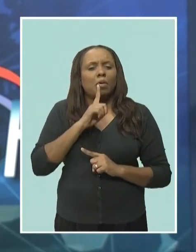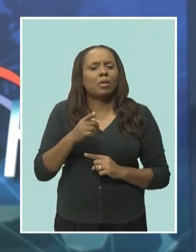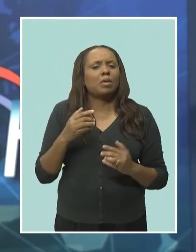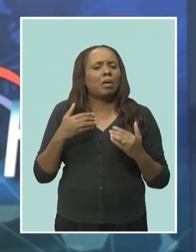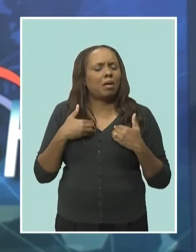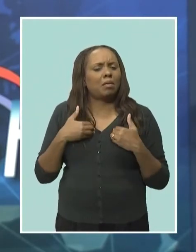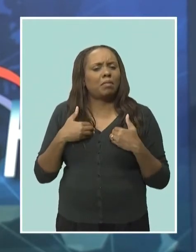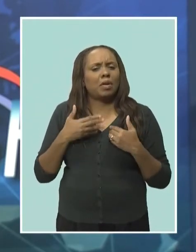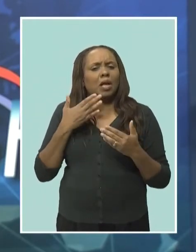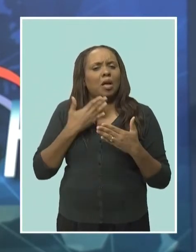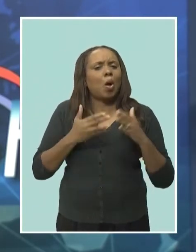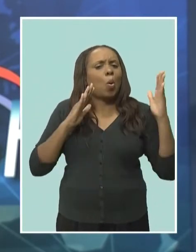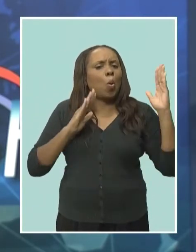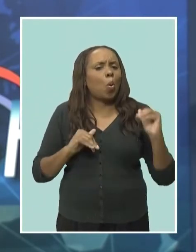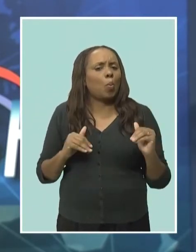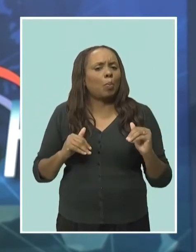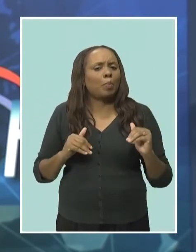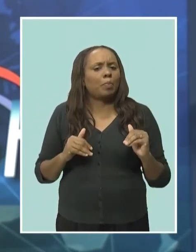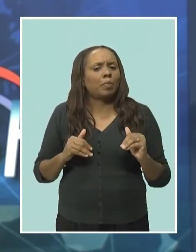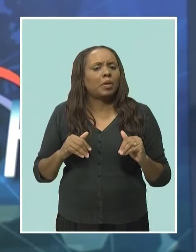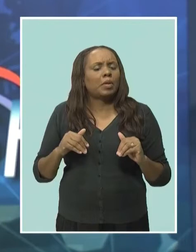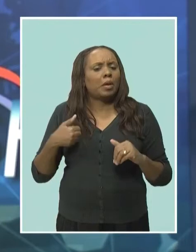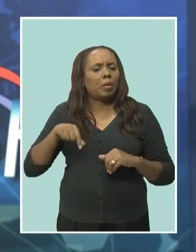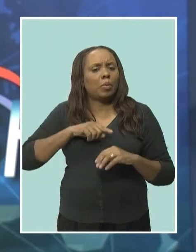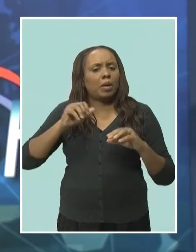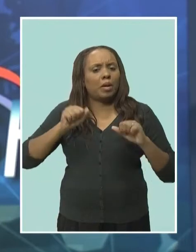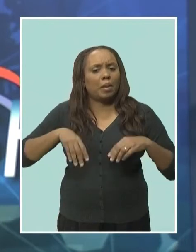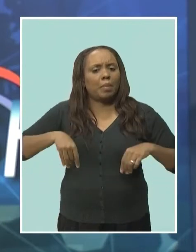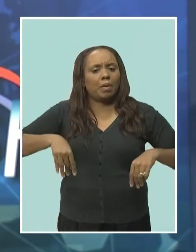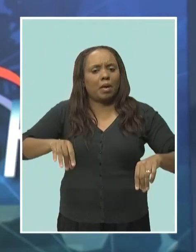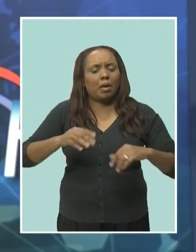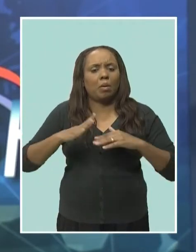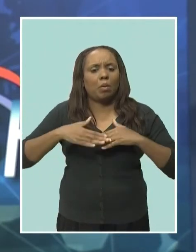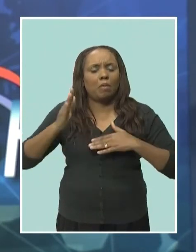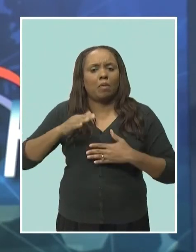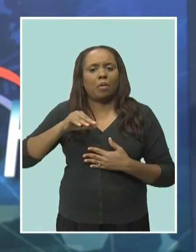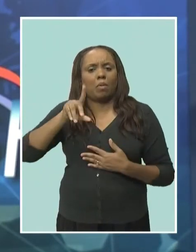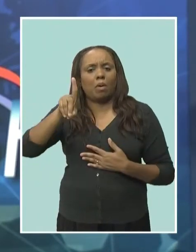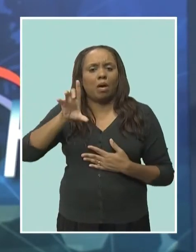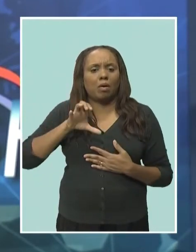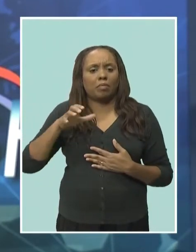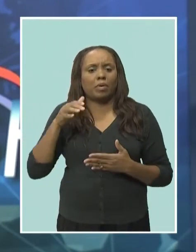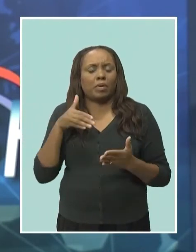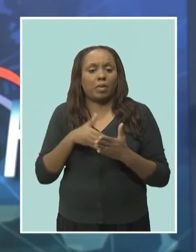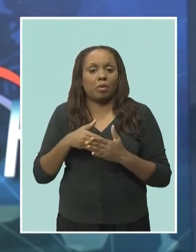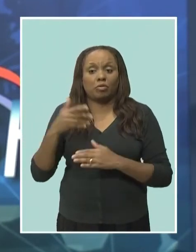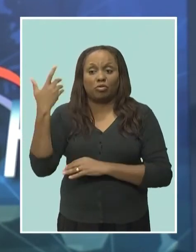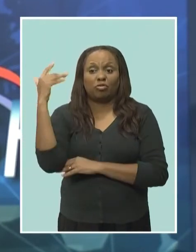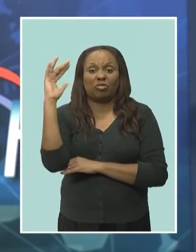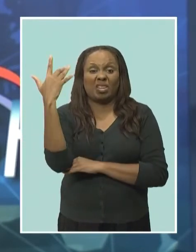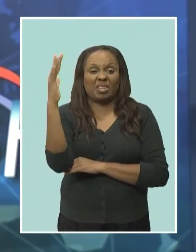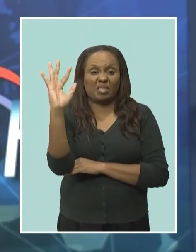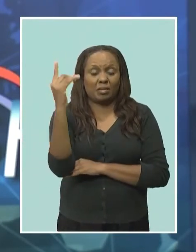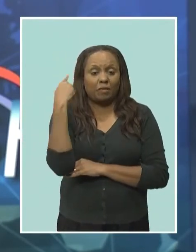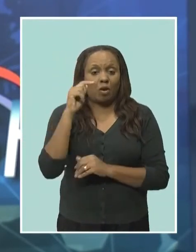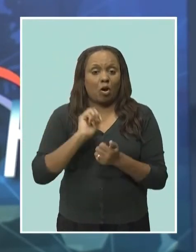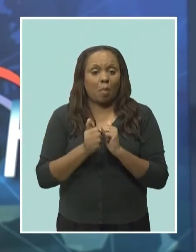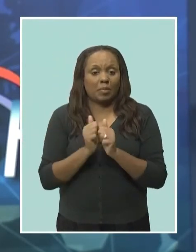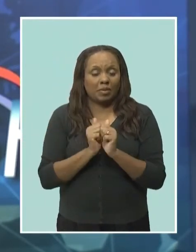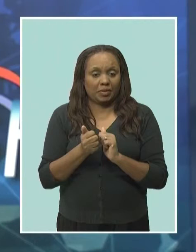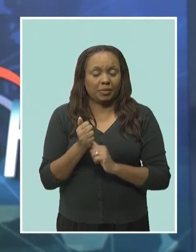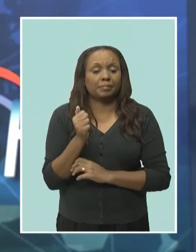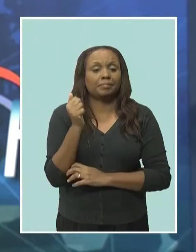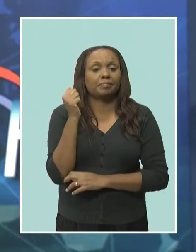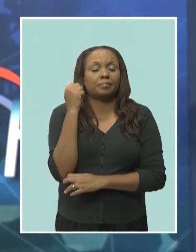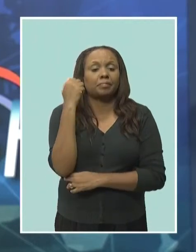trees can be planted as Barbadians take part in the 2022 National Tree Planting Competition. The initiative, launched by the Ministry of